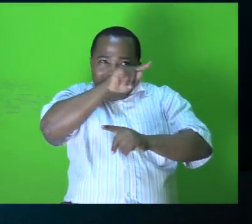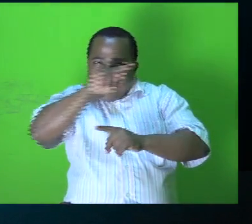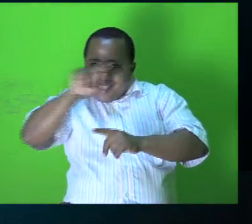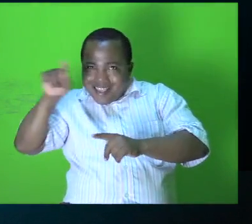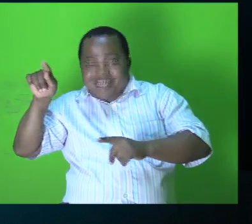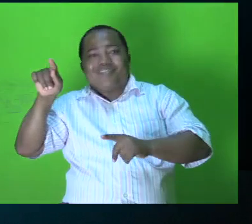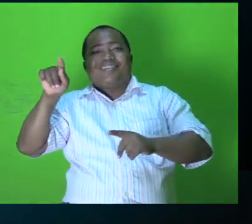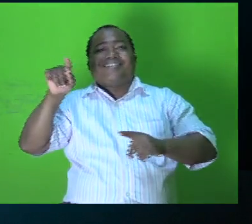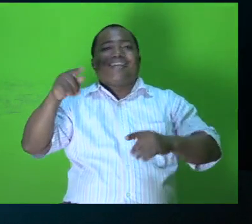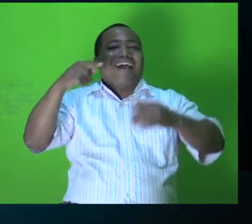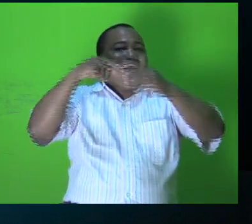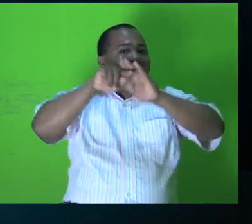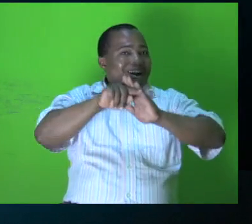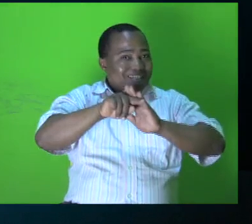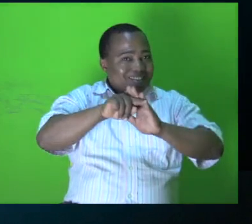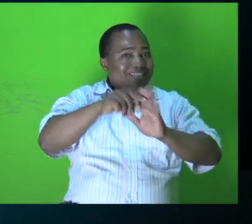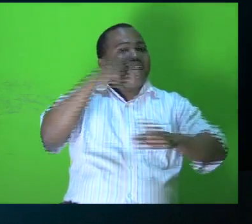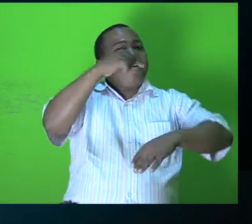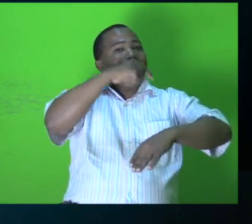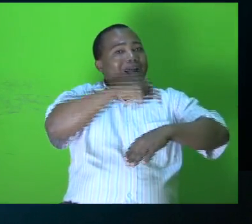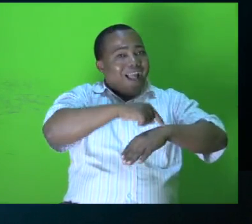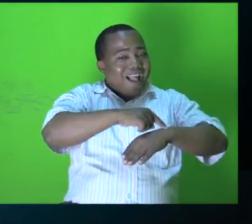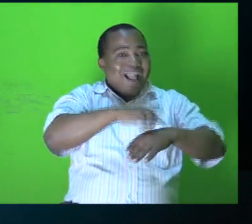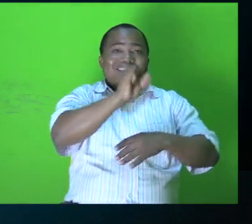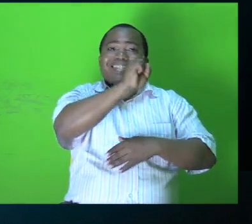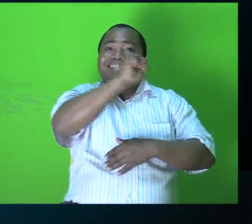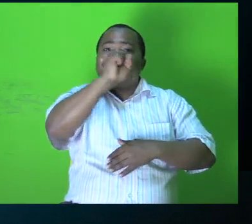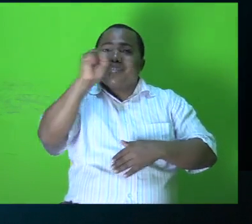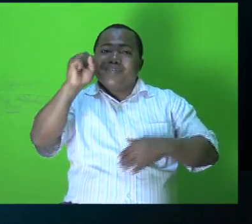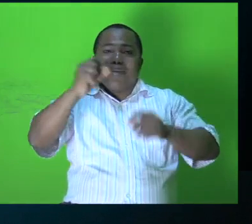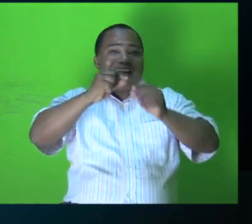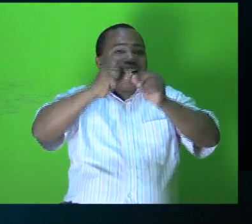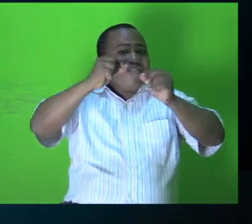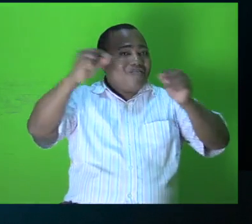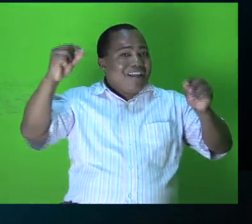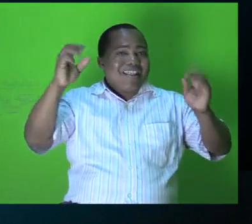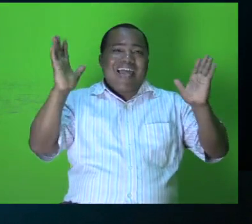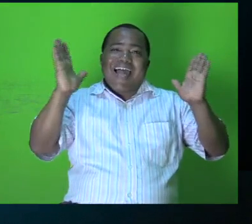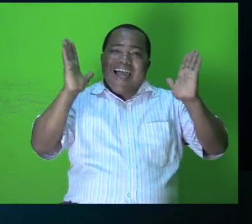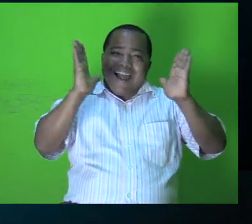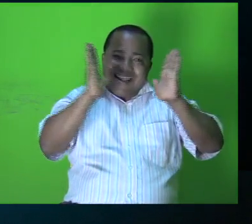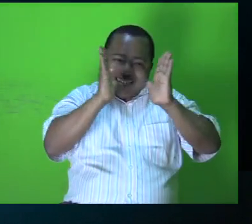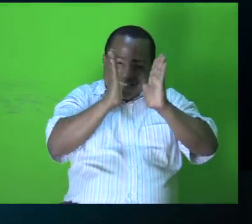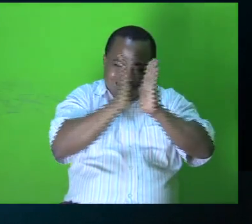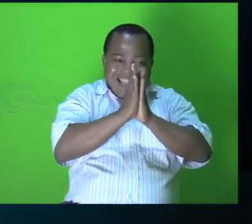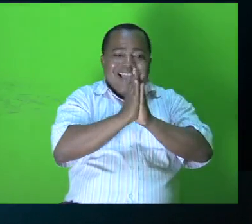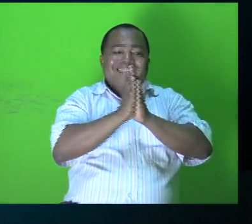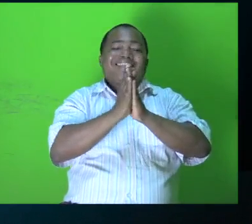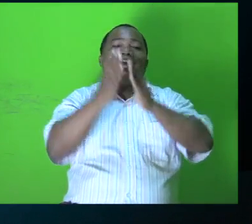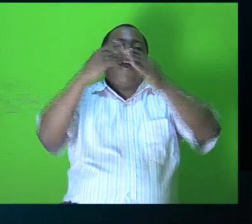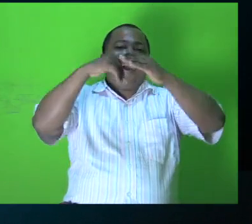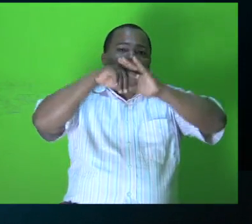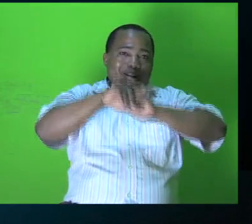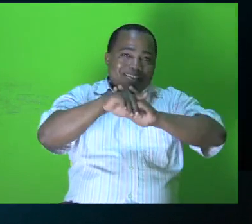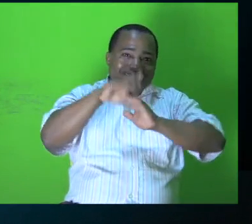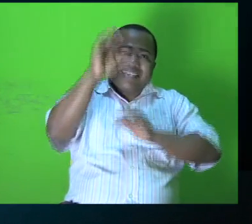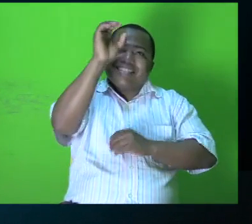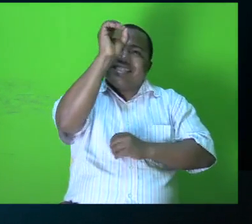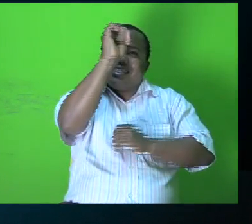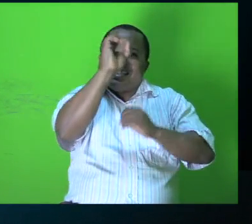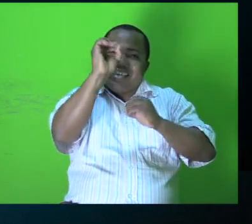cell, while spindle fibers attached on the centriole.